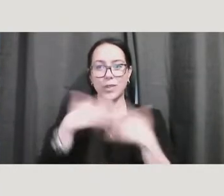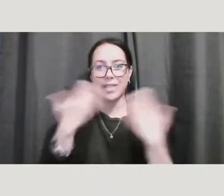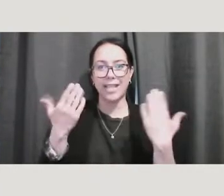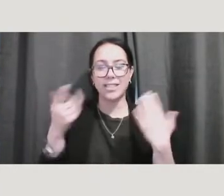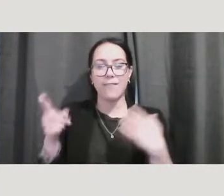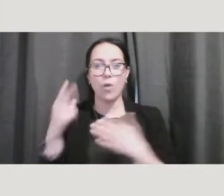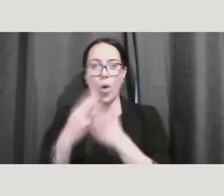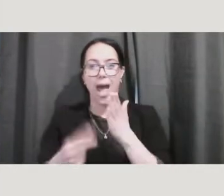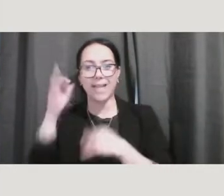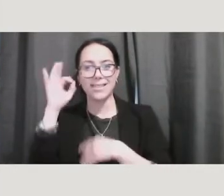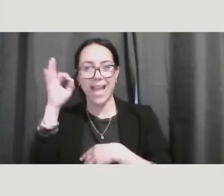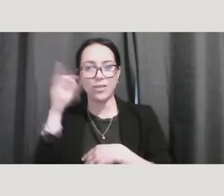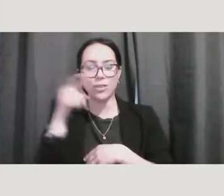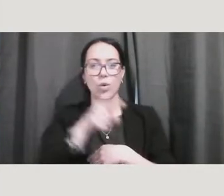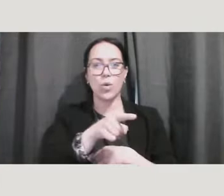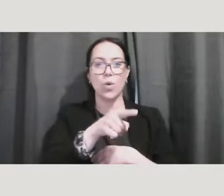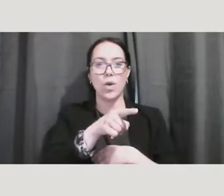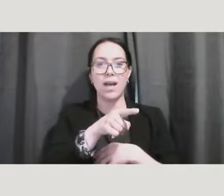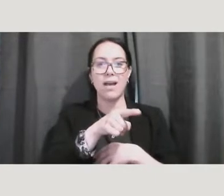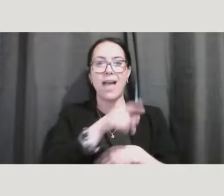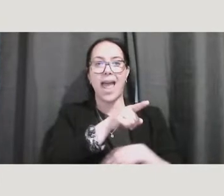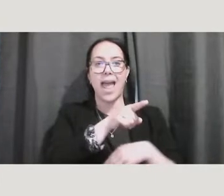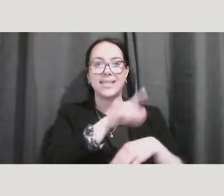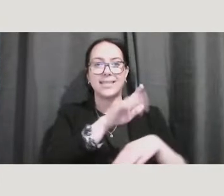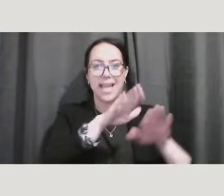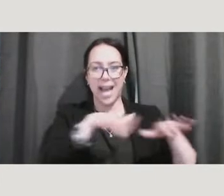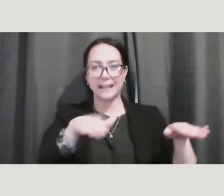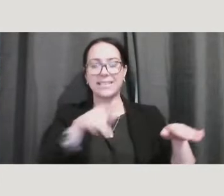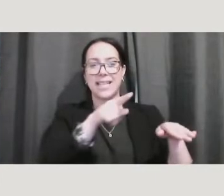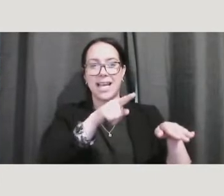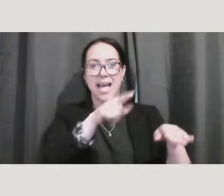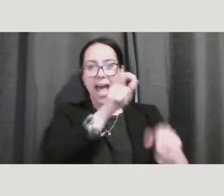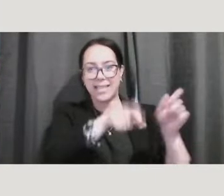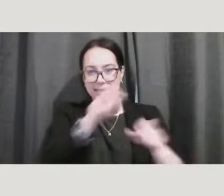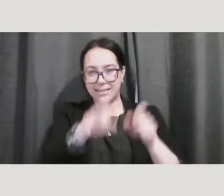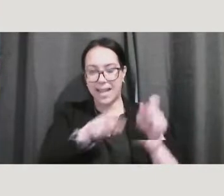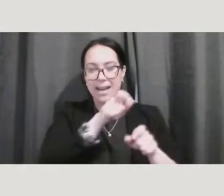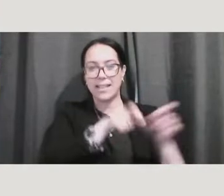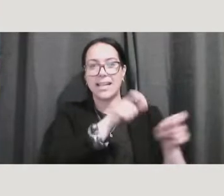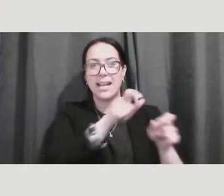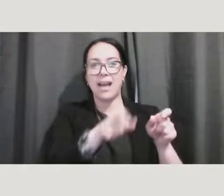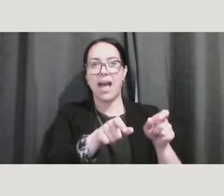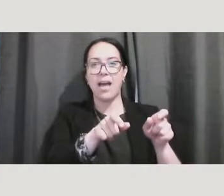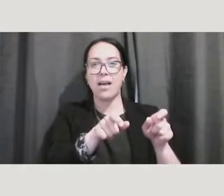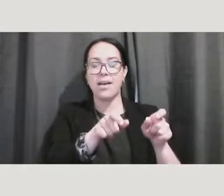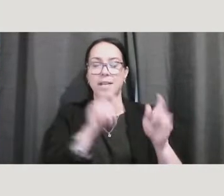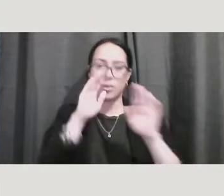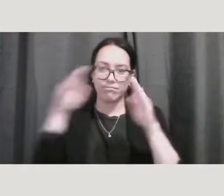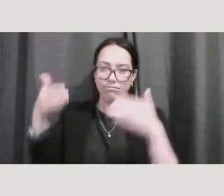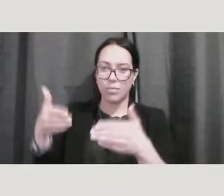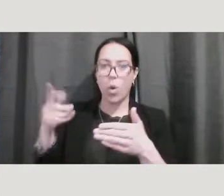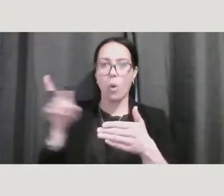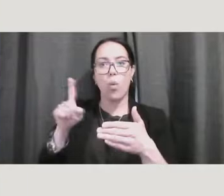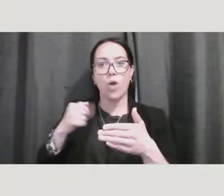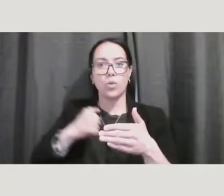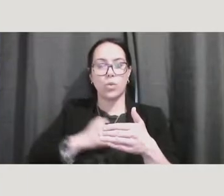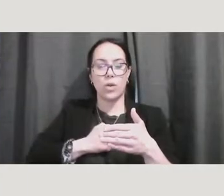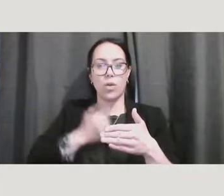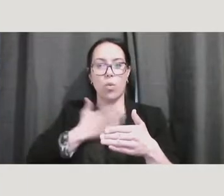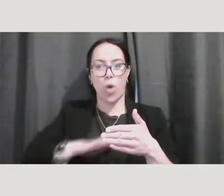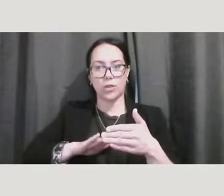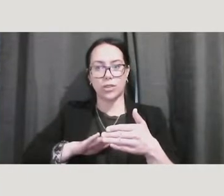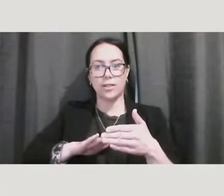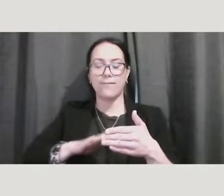agathida to listen to what our Pacific Arts Community wants for the next five years as as part of our strategy